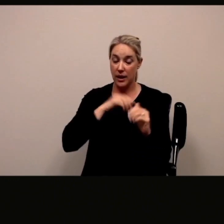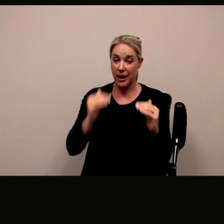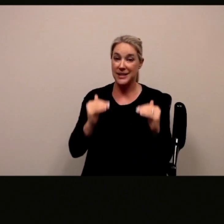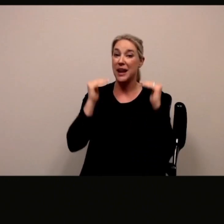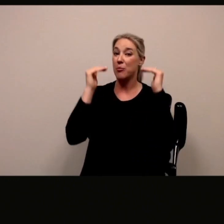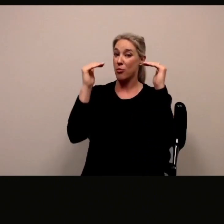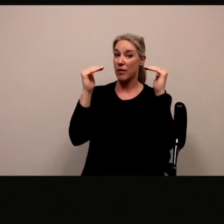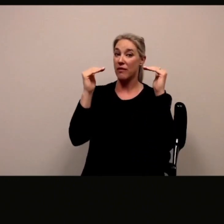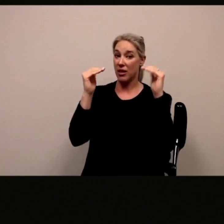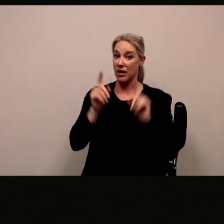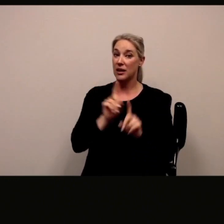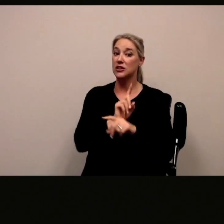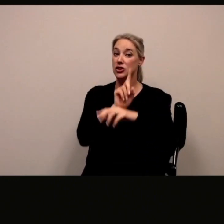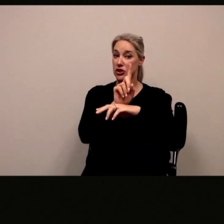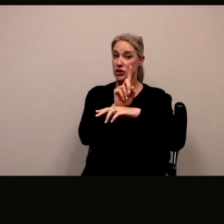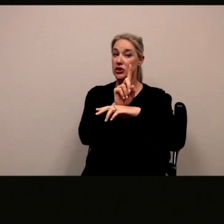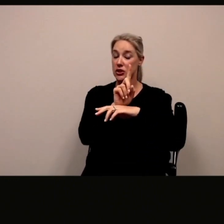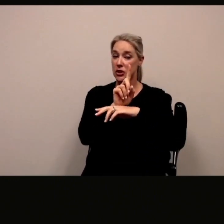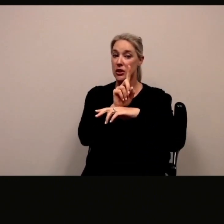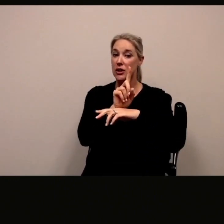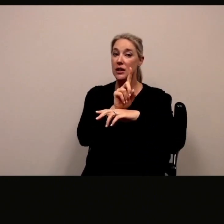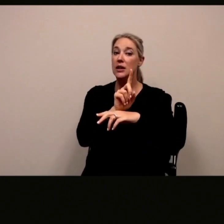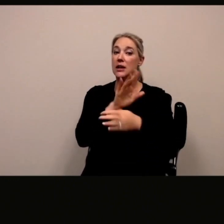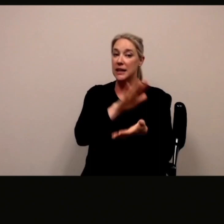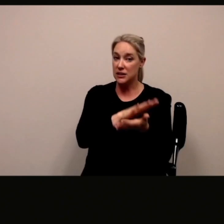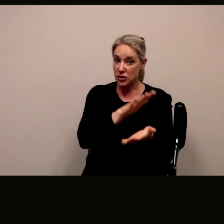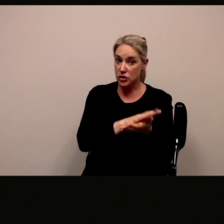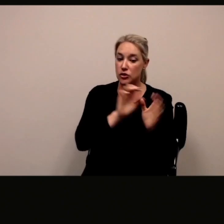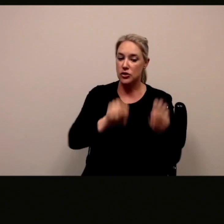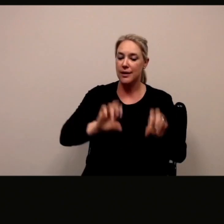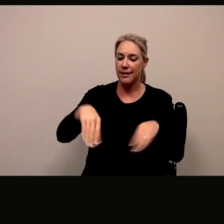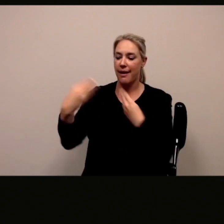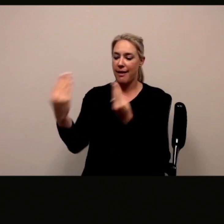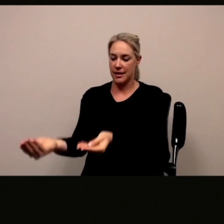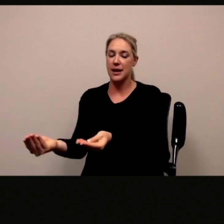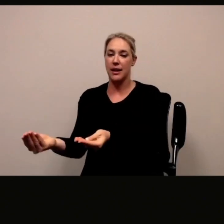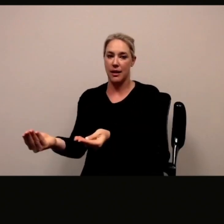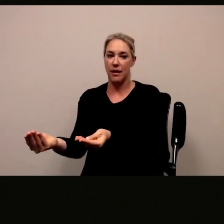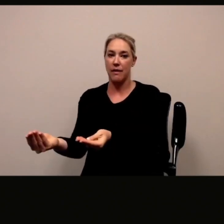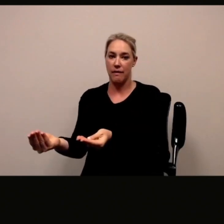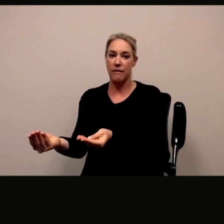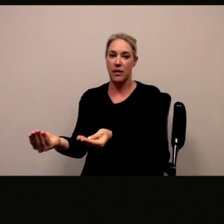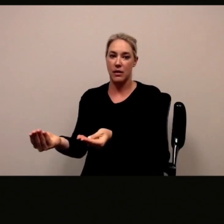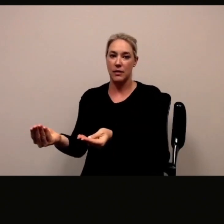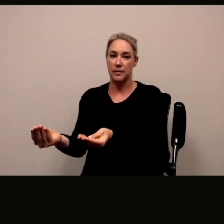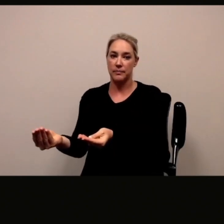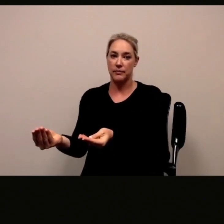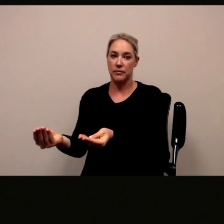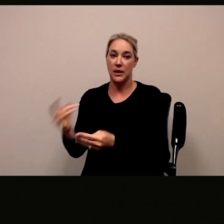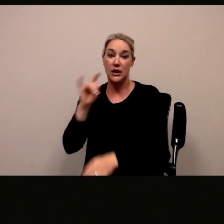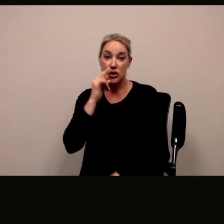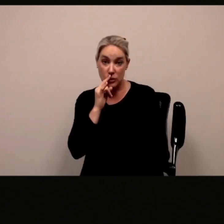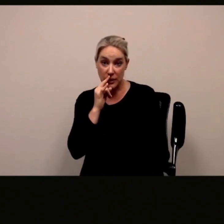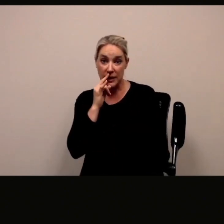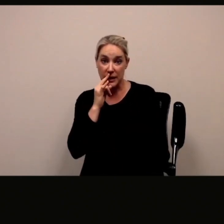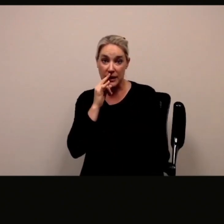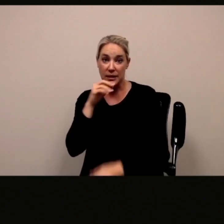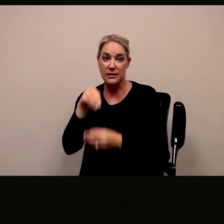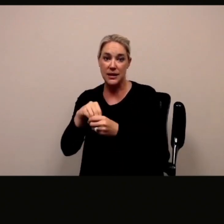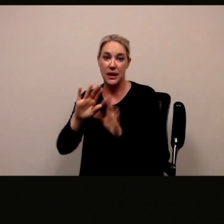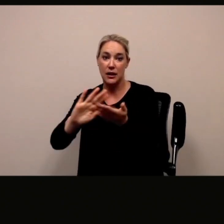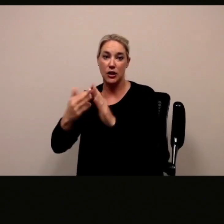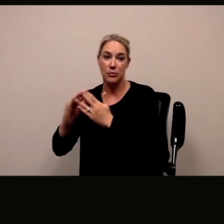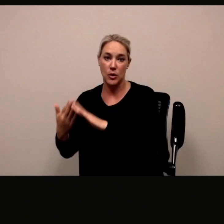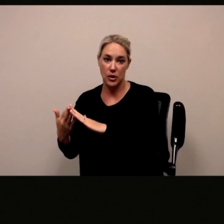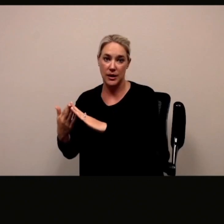and accomplished institution, can give back to kids and communities that don't have